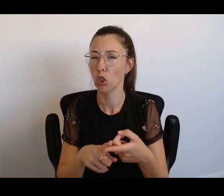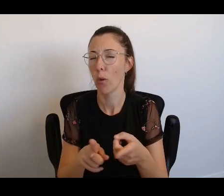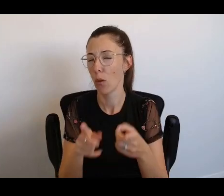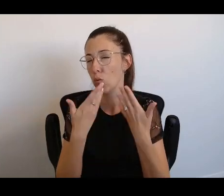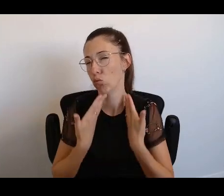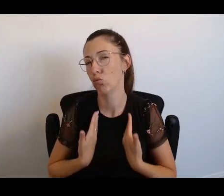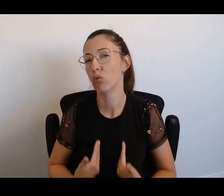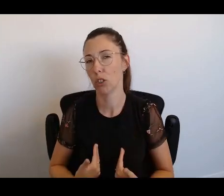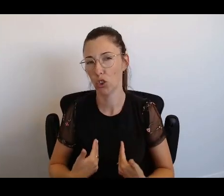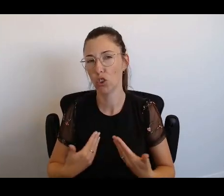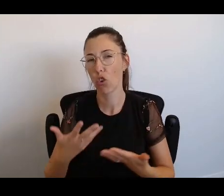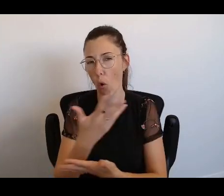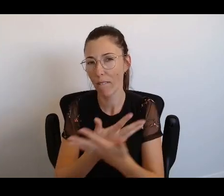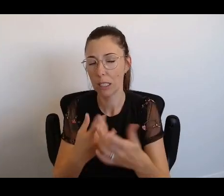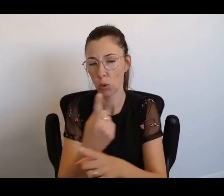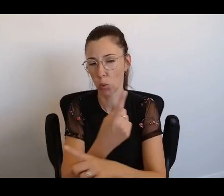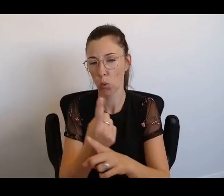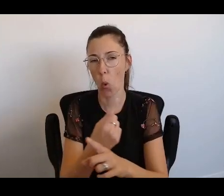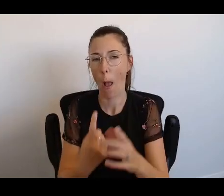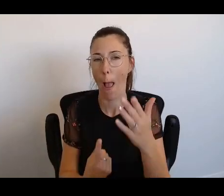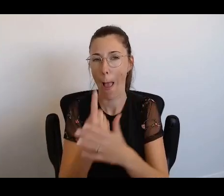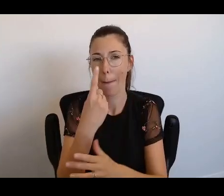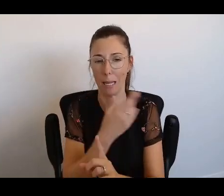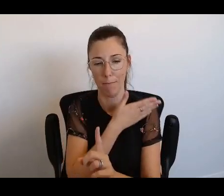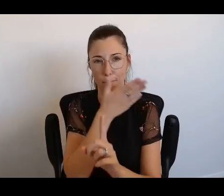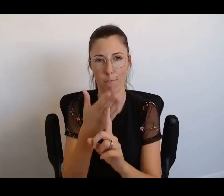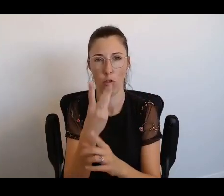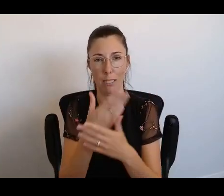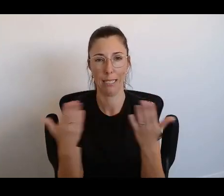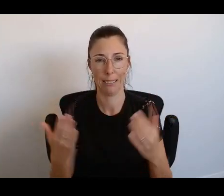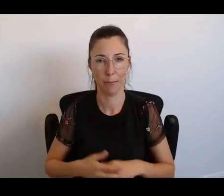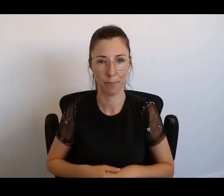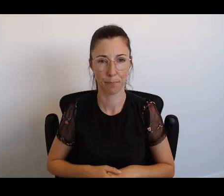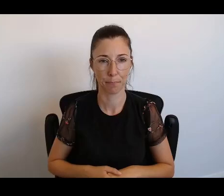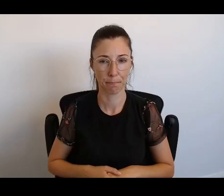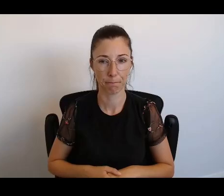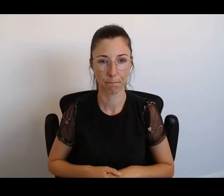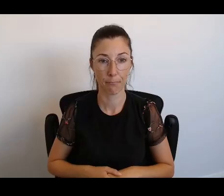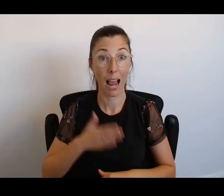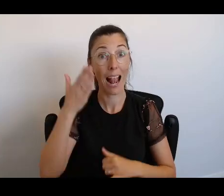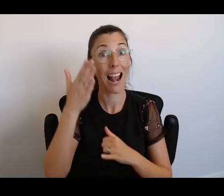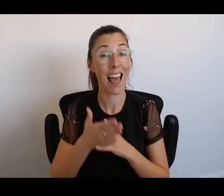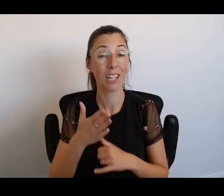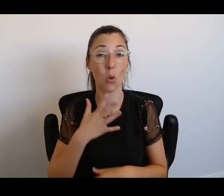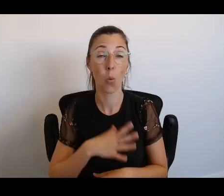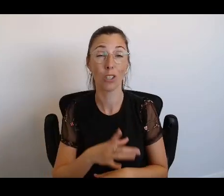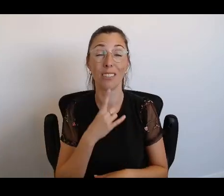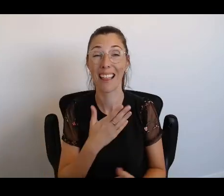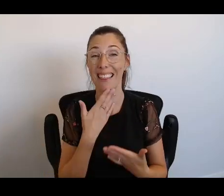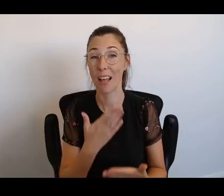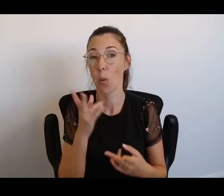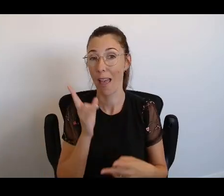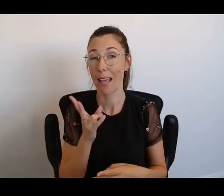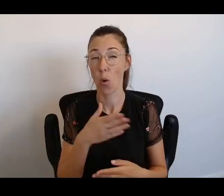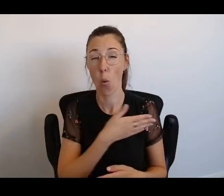been happening. I think that's it. Well, just lastly, I'd like to thank again all the representatives from the